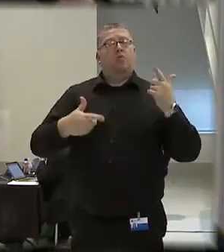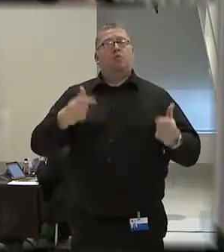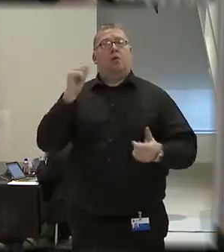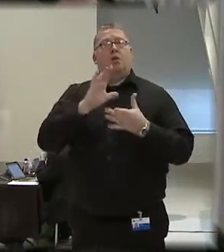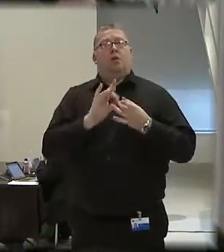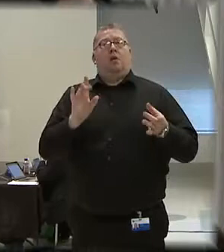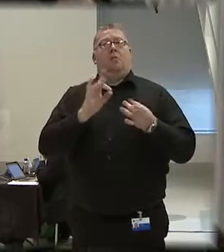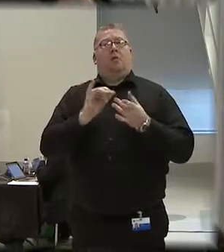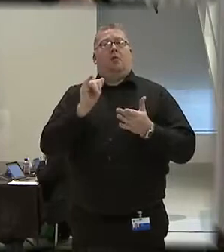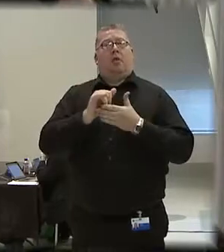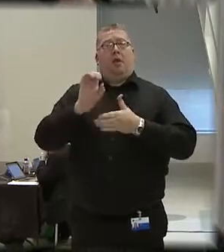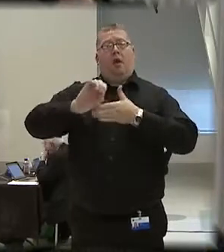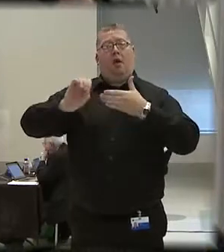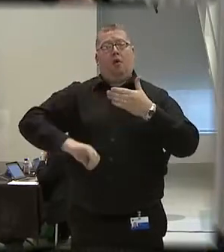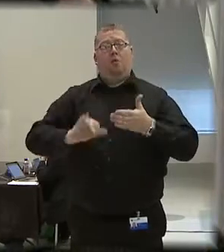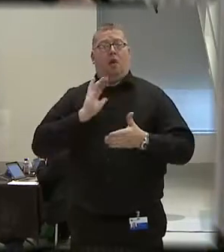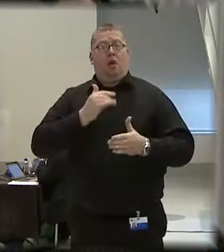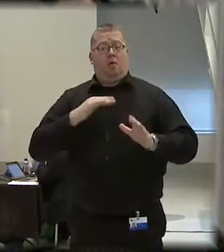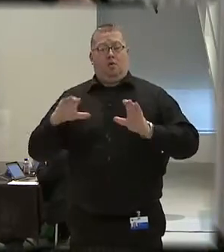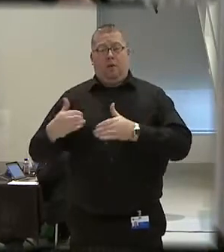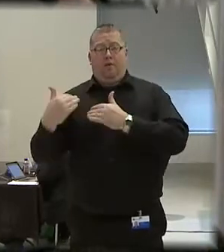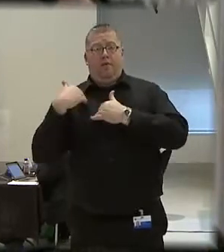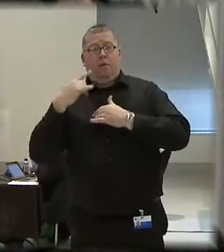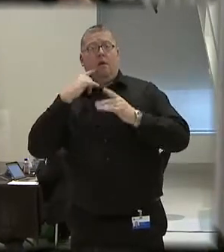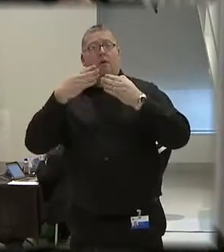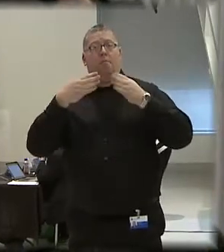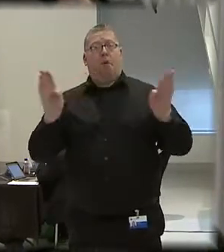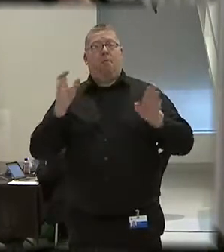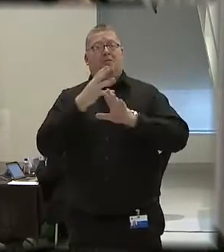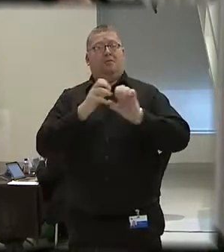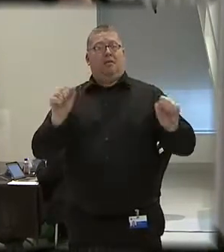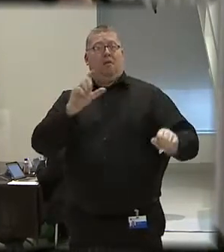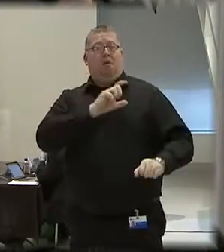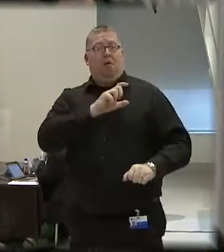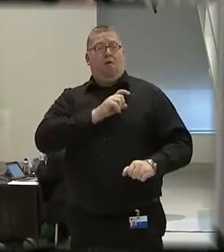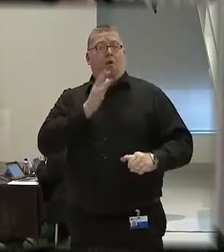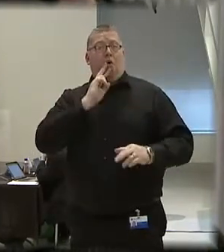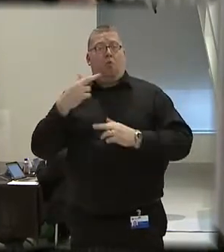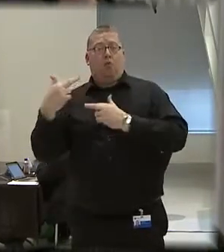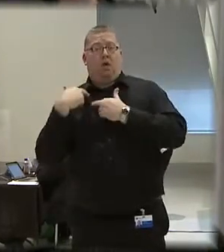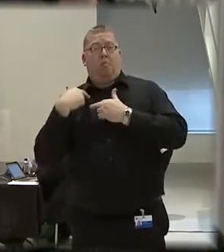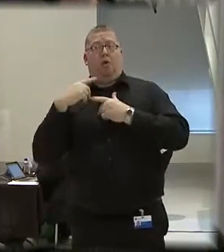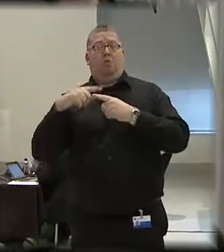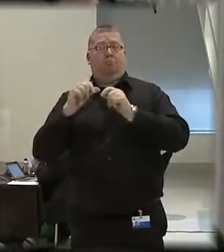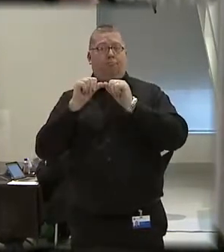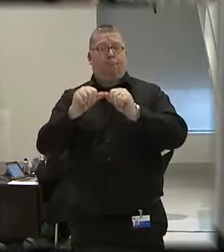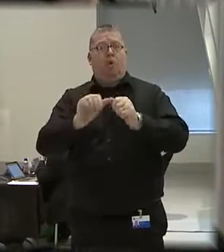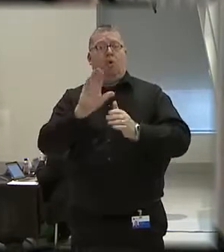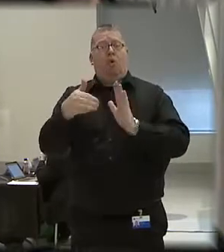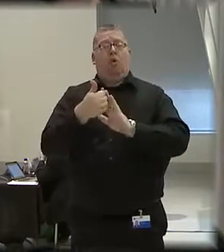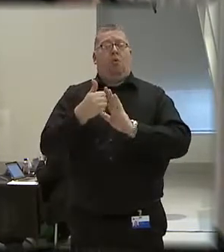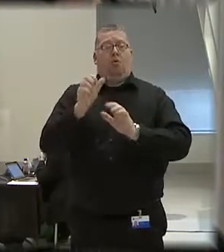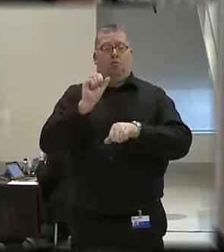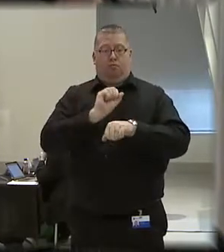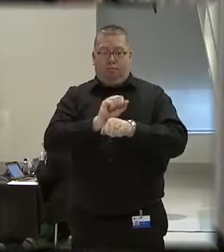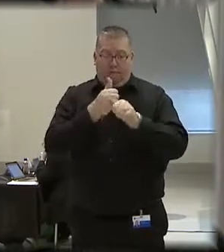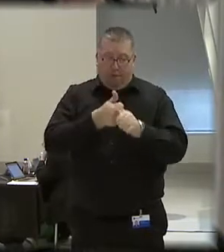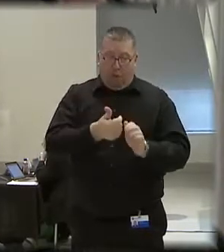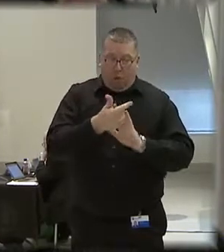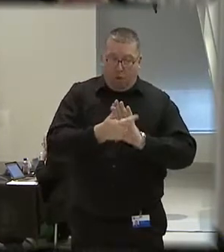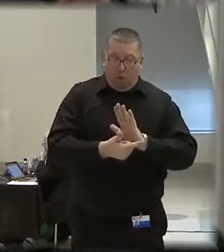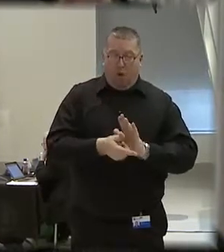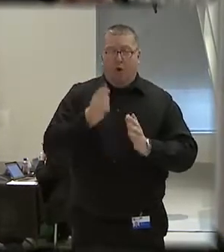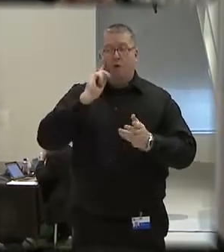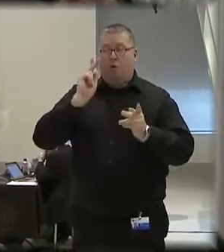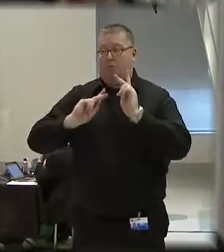outcomes of the task force, both as public safety officers who are responsible for carrying out the law and as citizens of communities